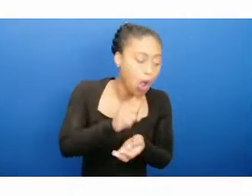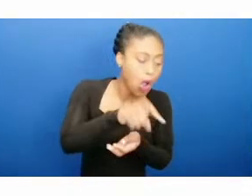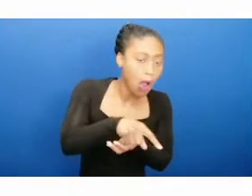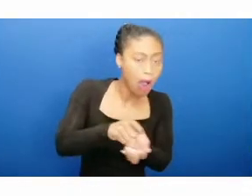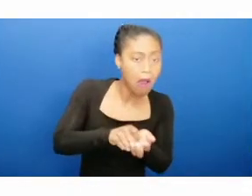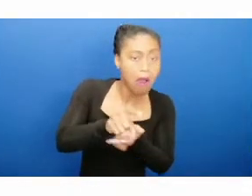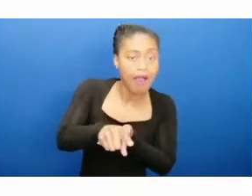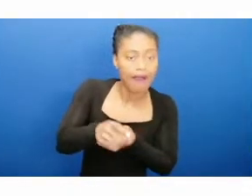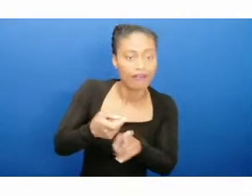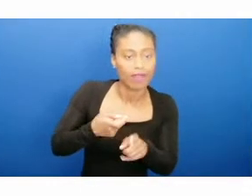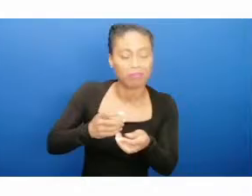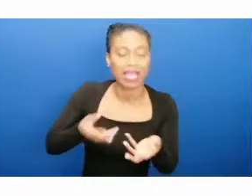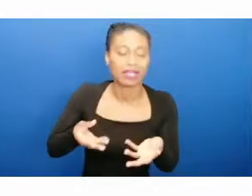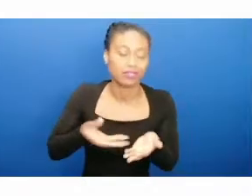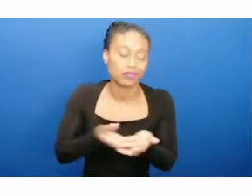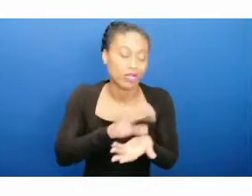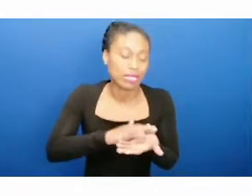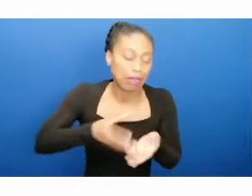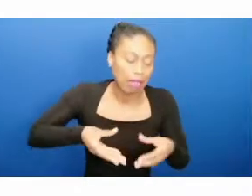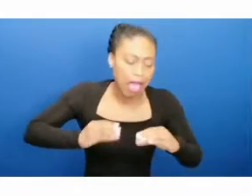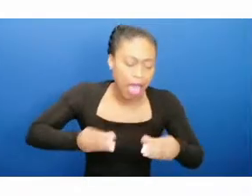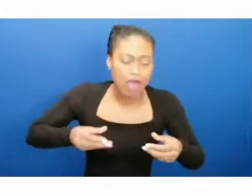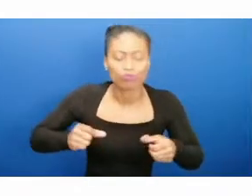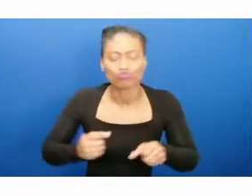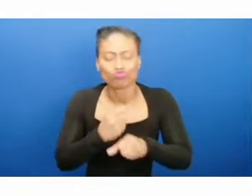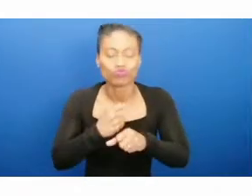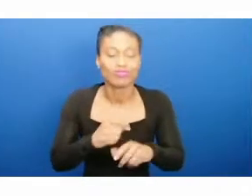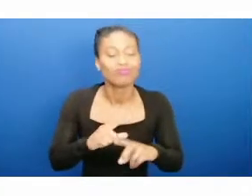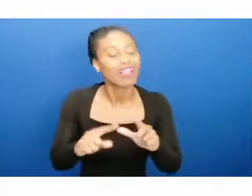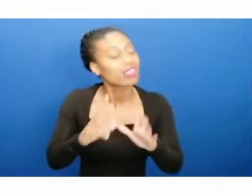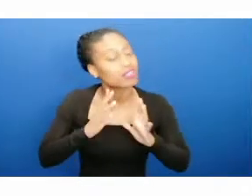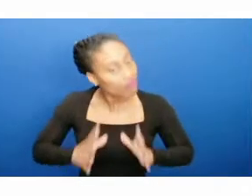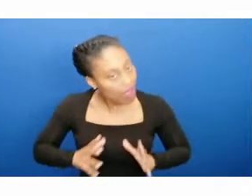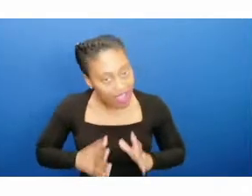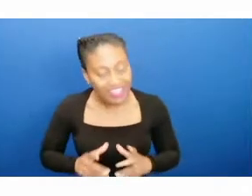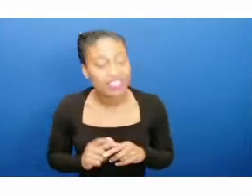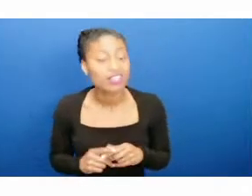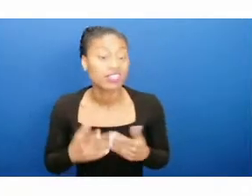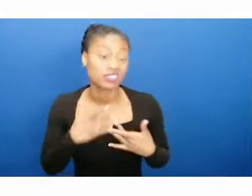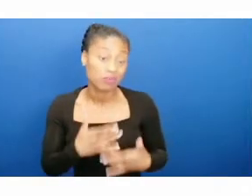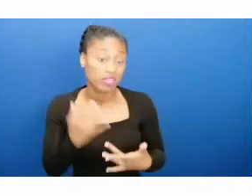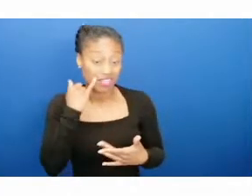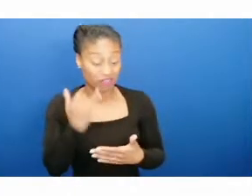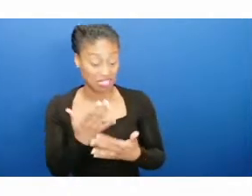Usually, honestly, when I cook handheld stuff like burgers or sandwiches